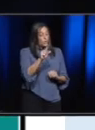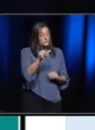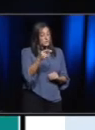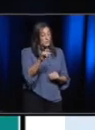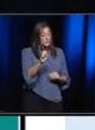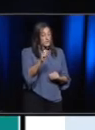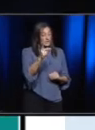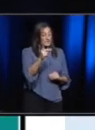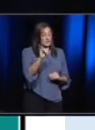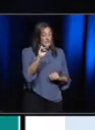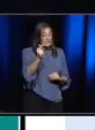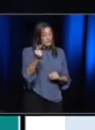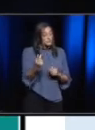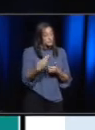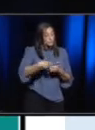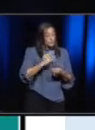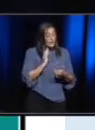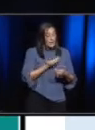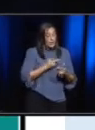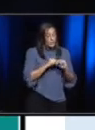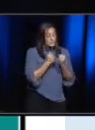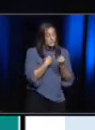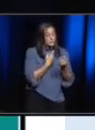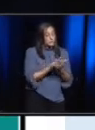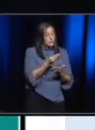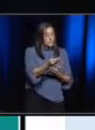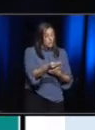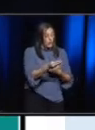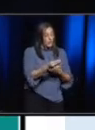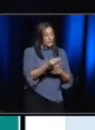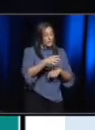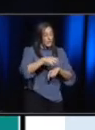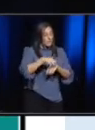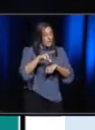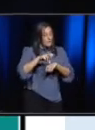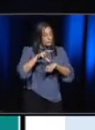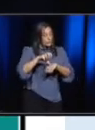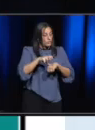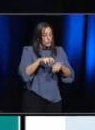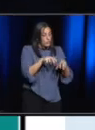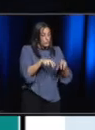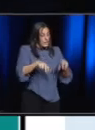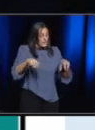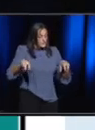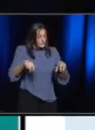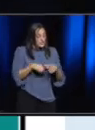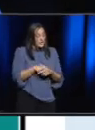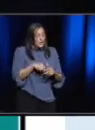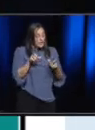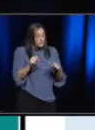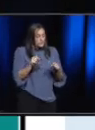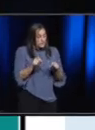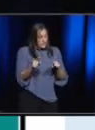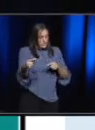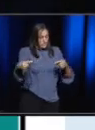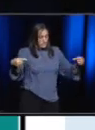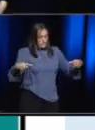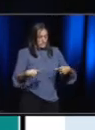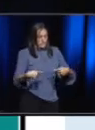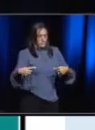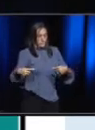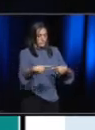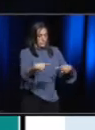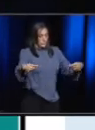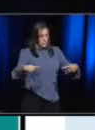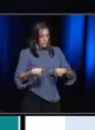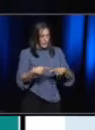bought this boat-based hydrophone array that could triangulate onto localized sounds. Finally, we can tell